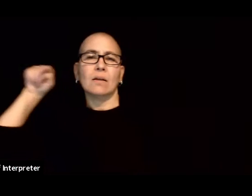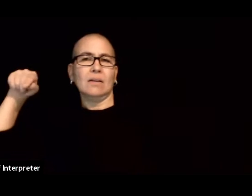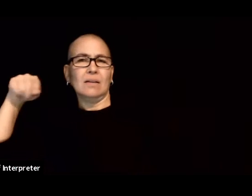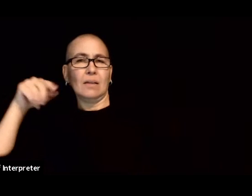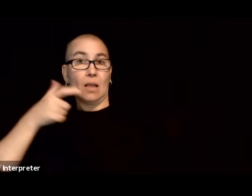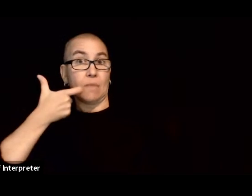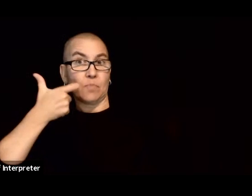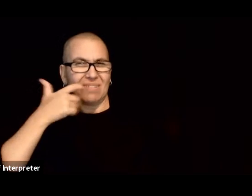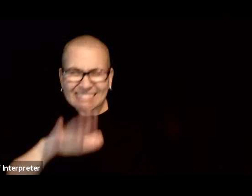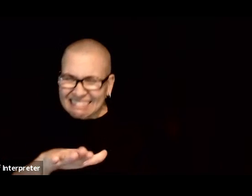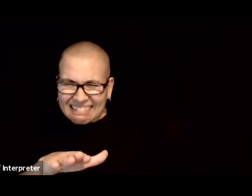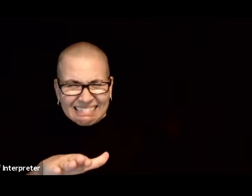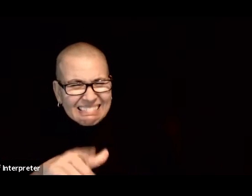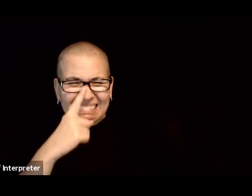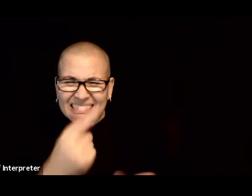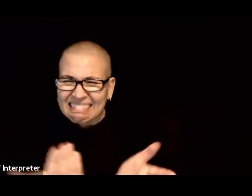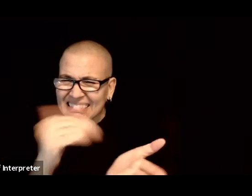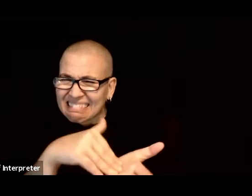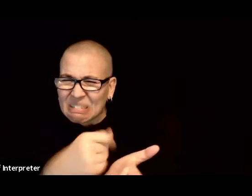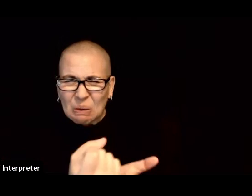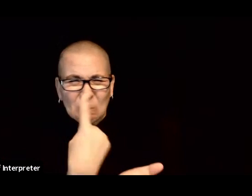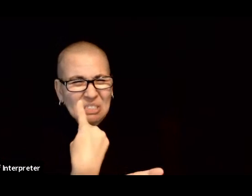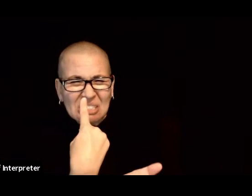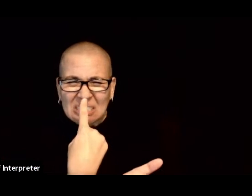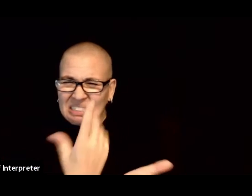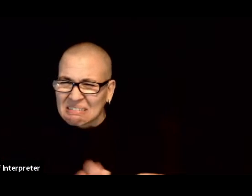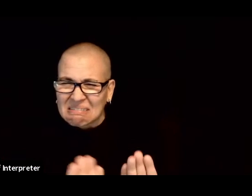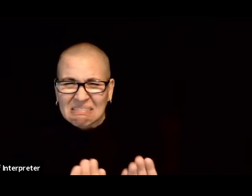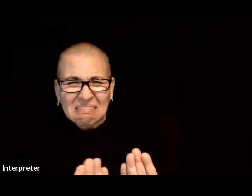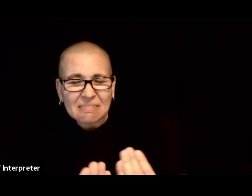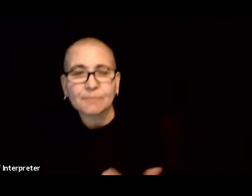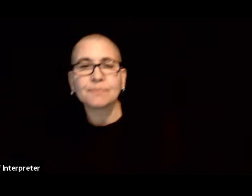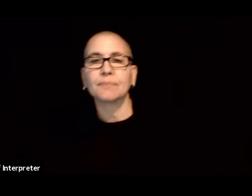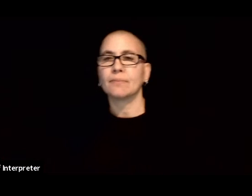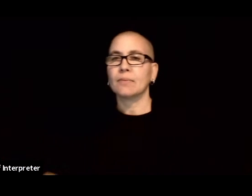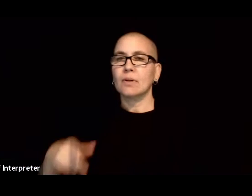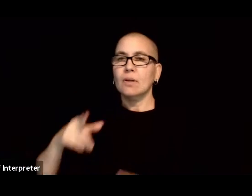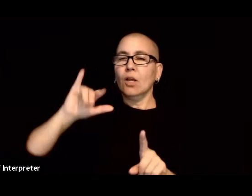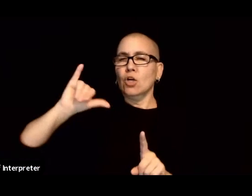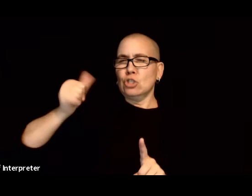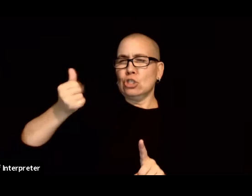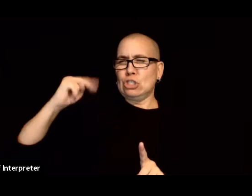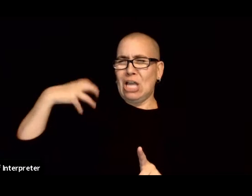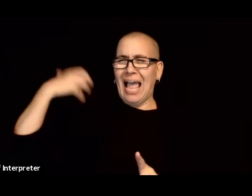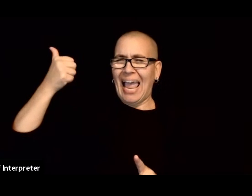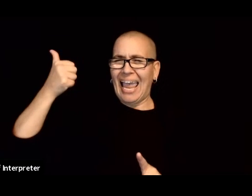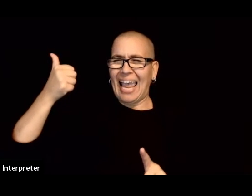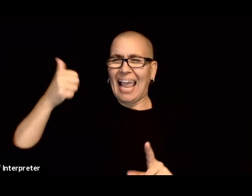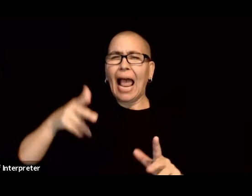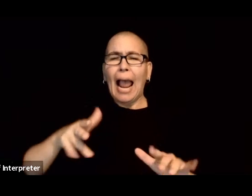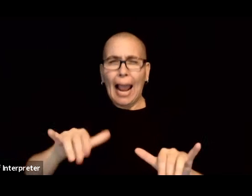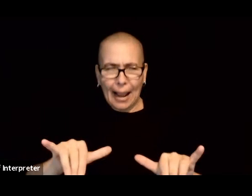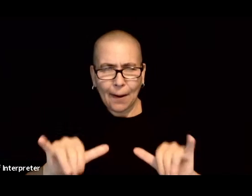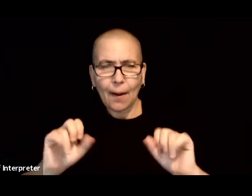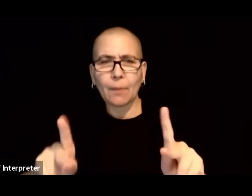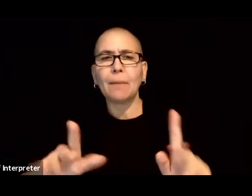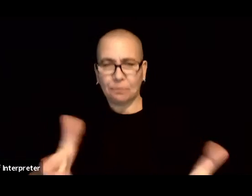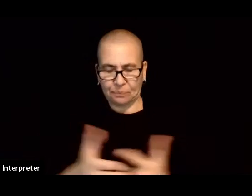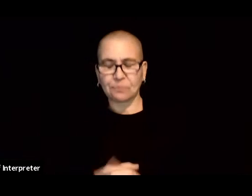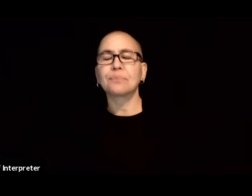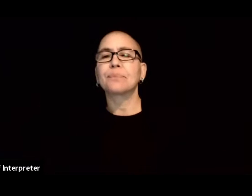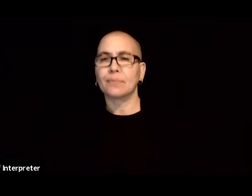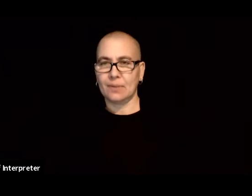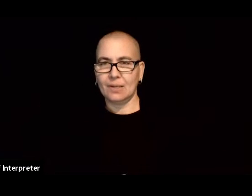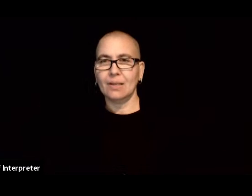I'm going to ask Chris to comment on specific case data that we have here in Minnesota, but I'll just remind